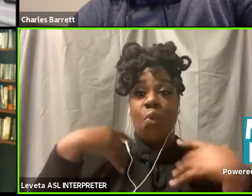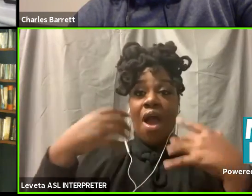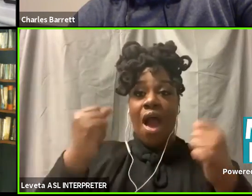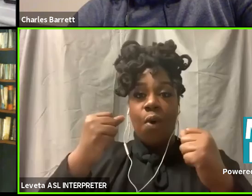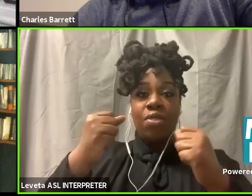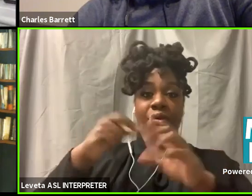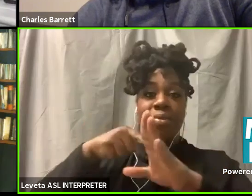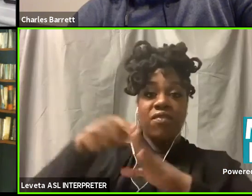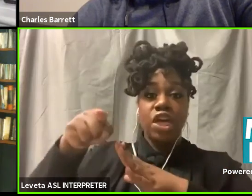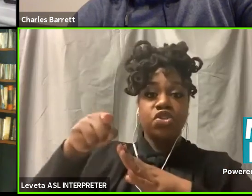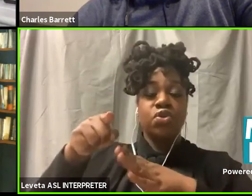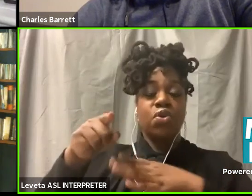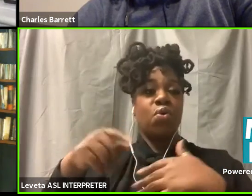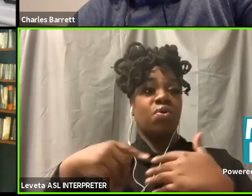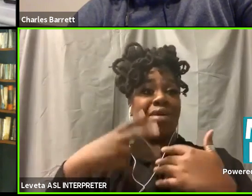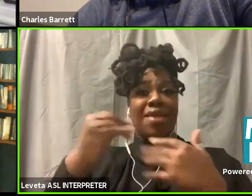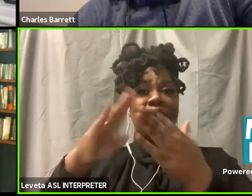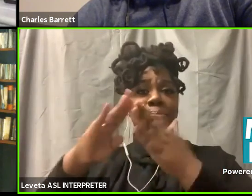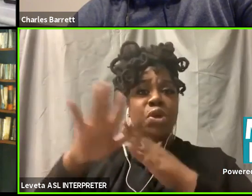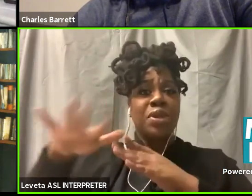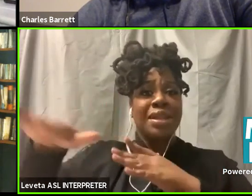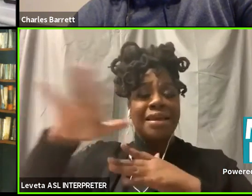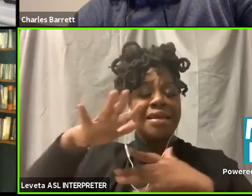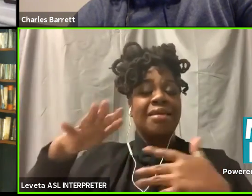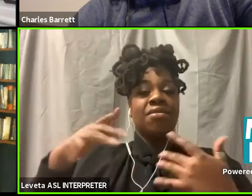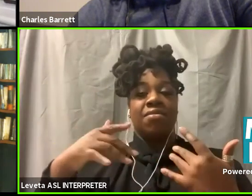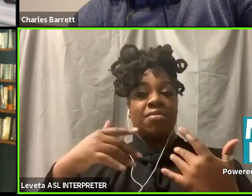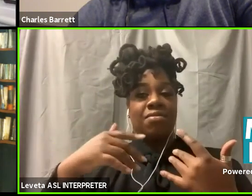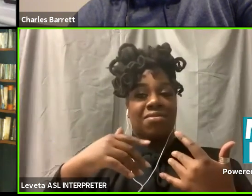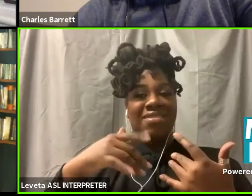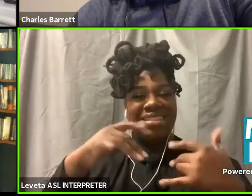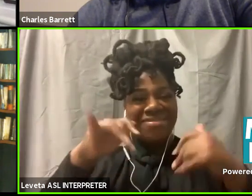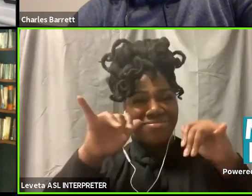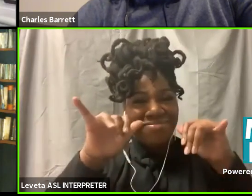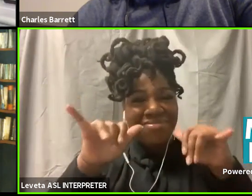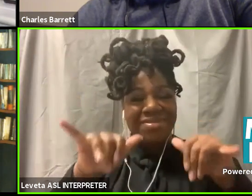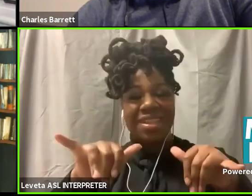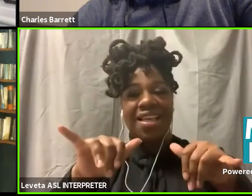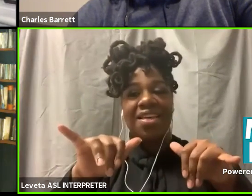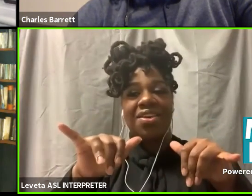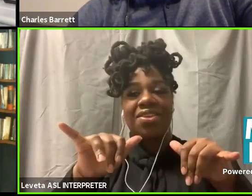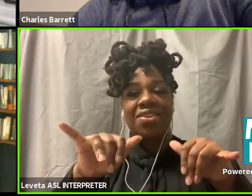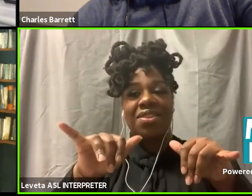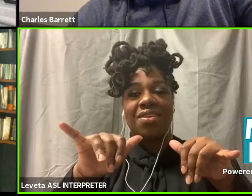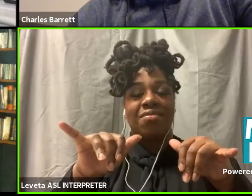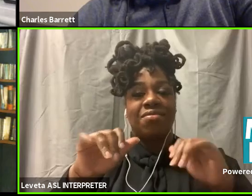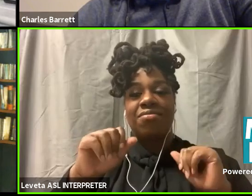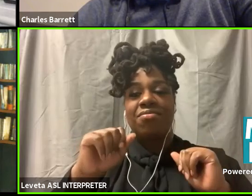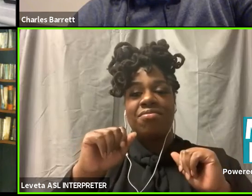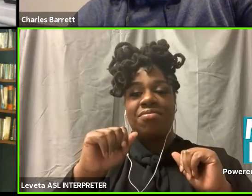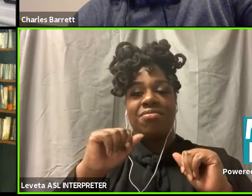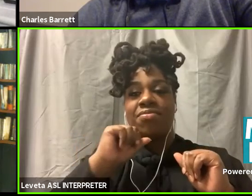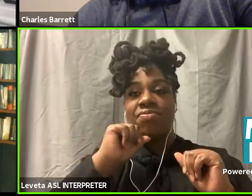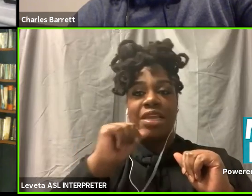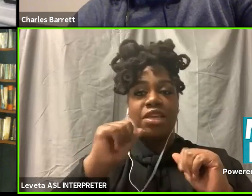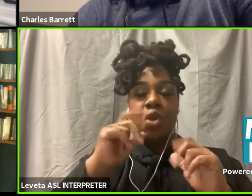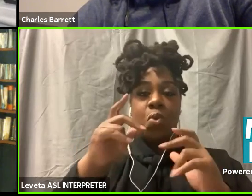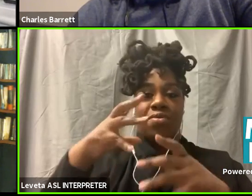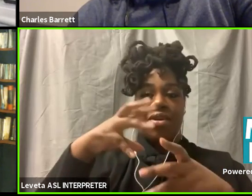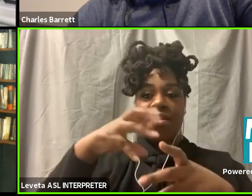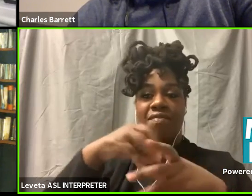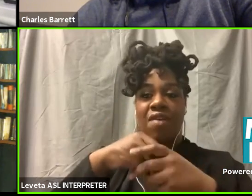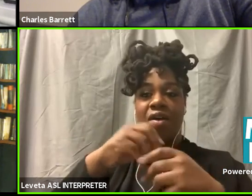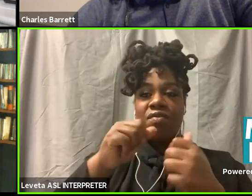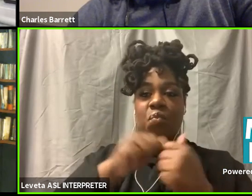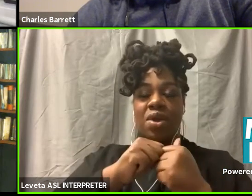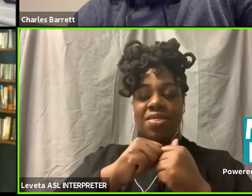community and association, that it is permissible to engage in conversion therapy, which we know to be akin to torture. It